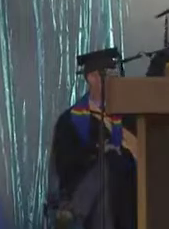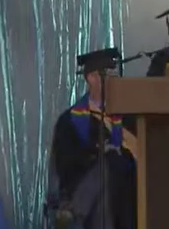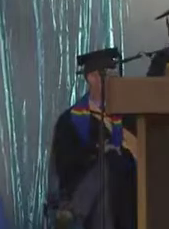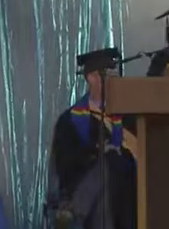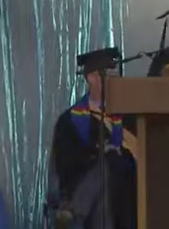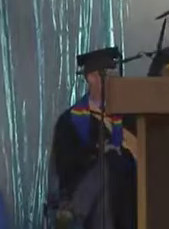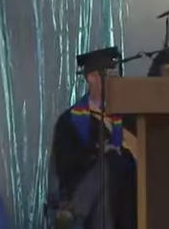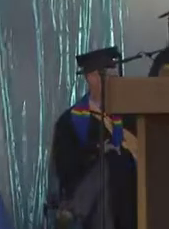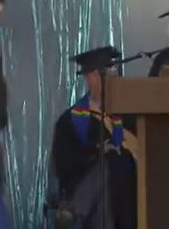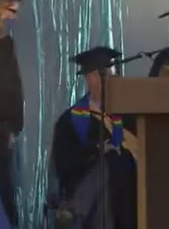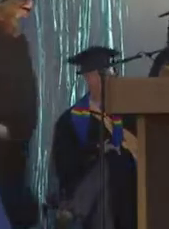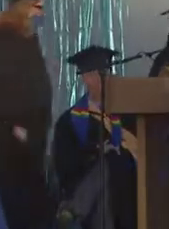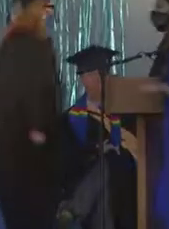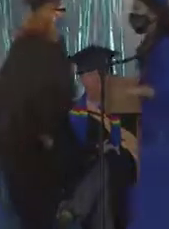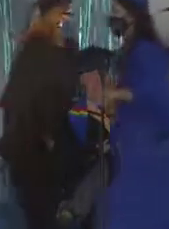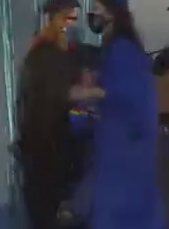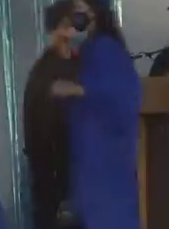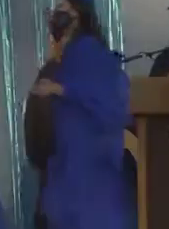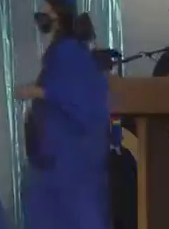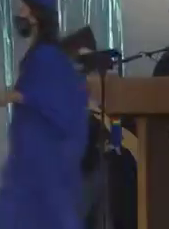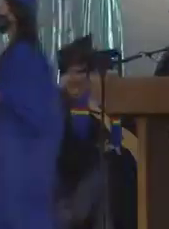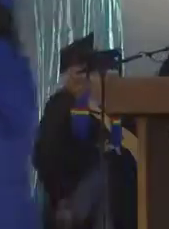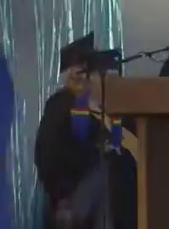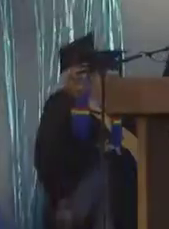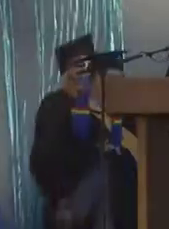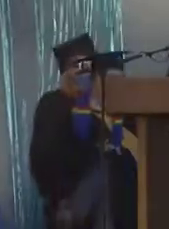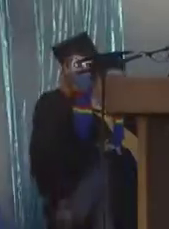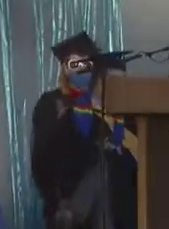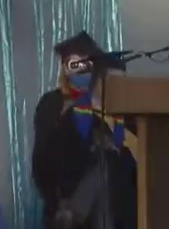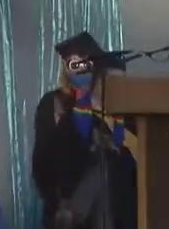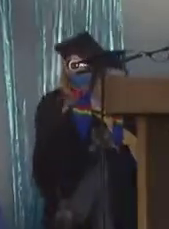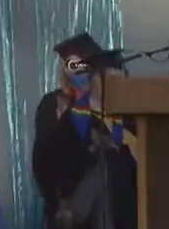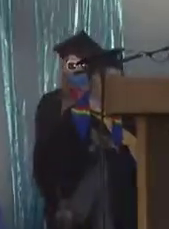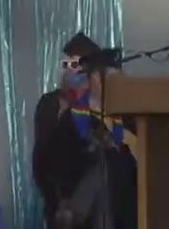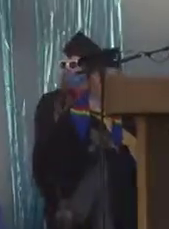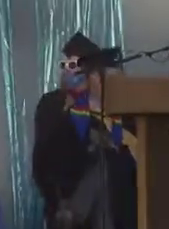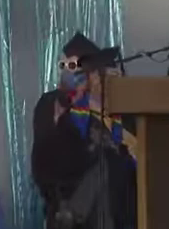Deja Slater with high honors.